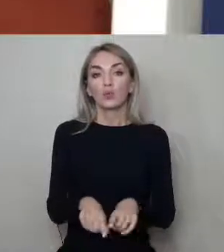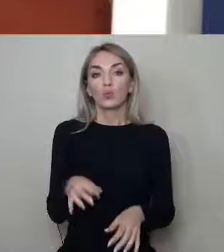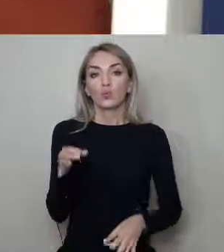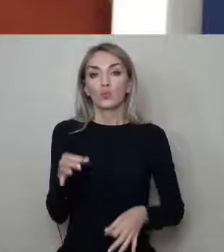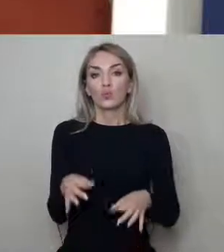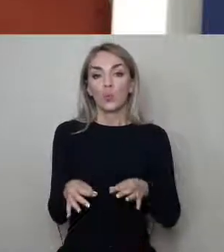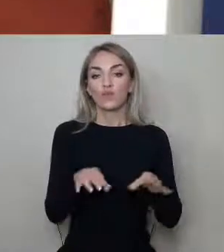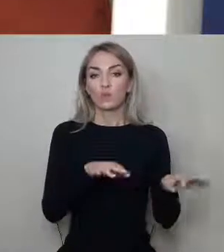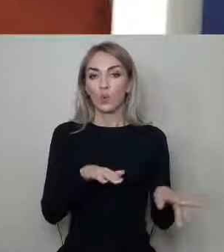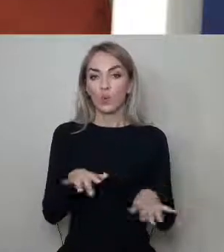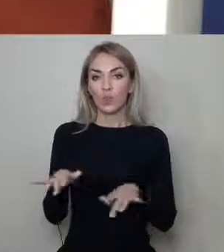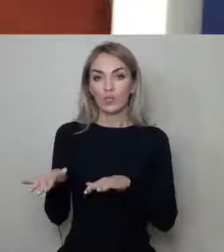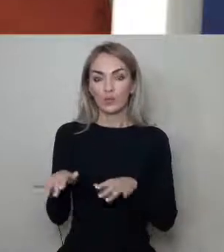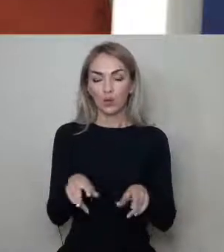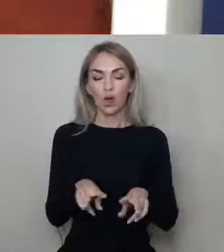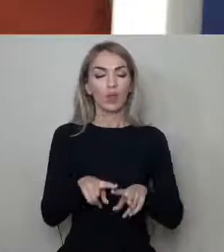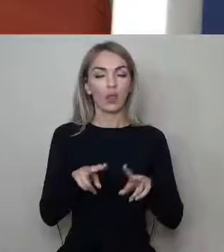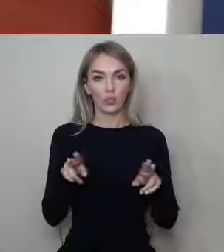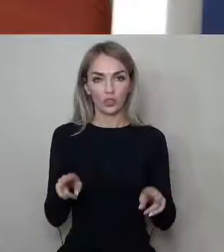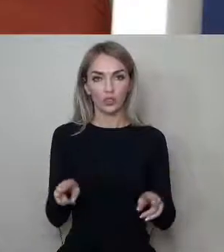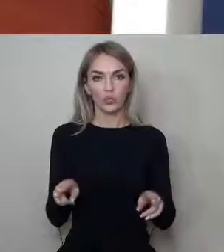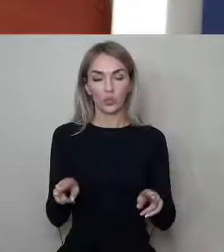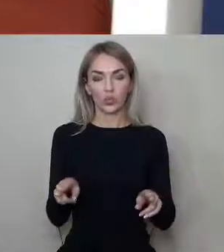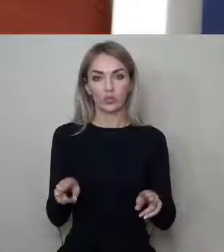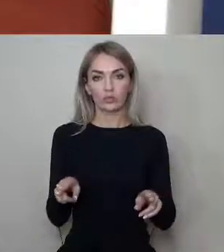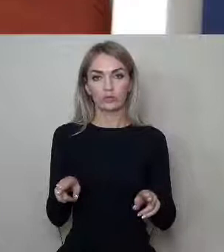no certainty when it comes to case law.